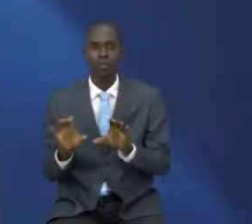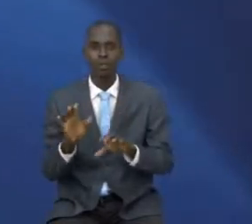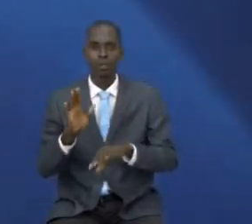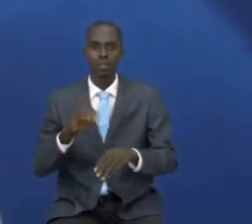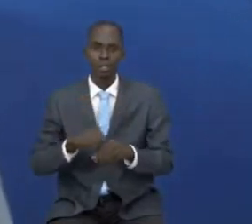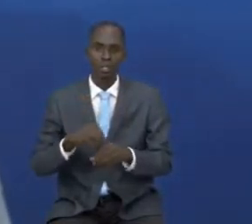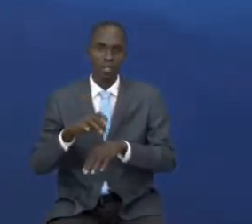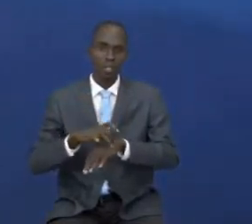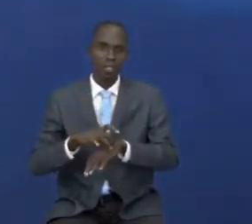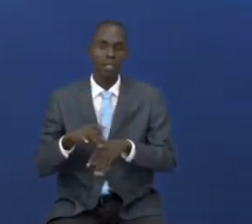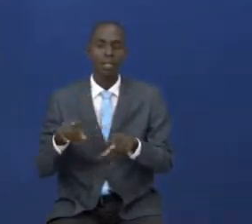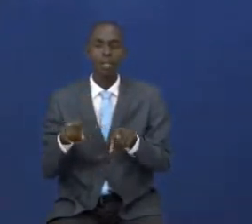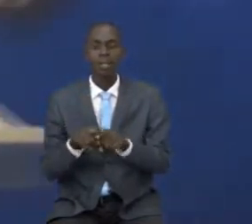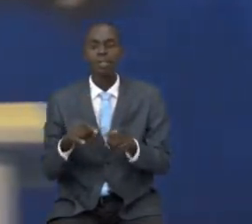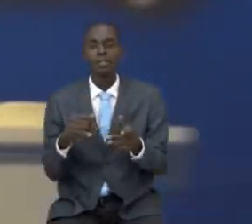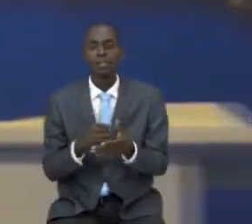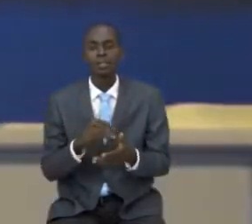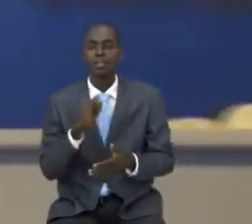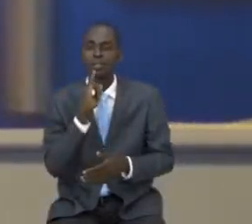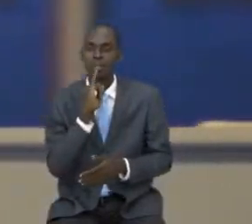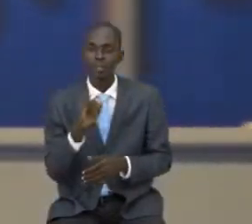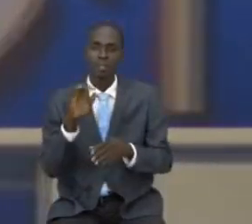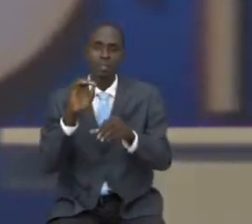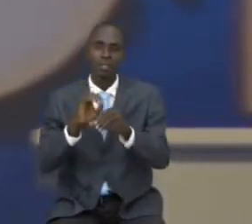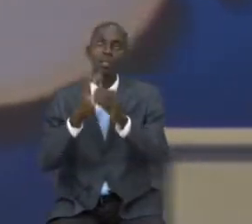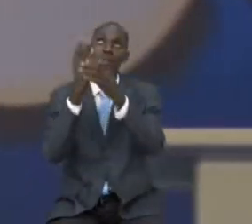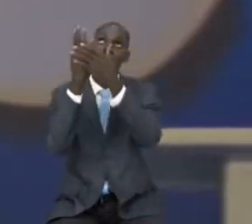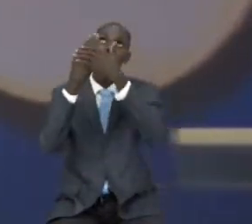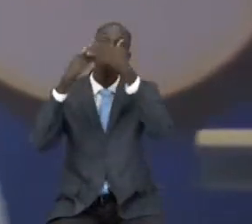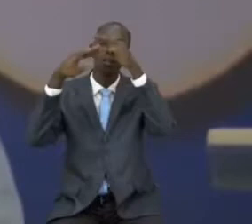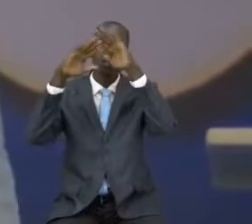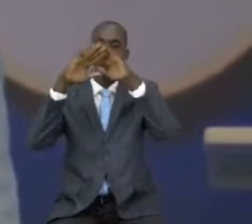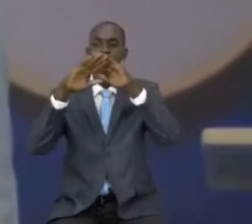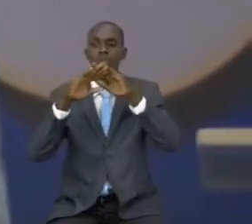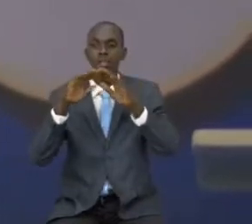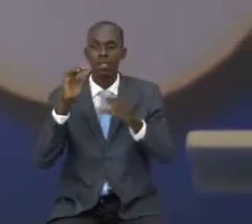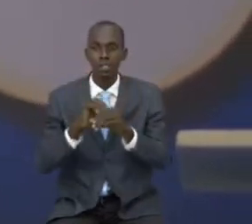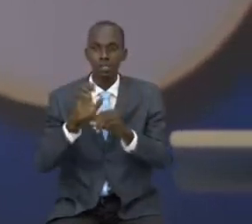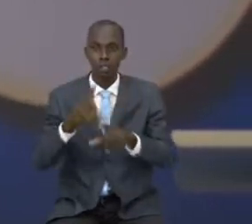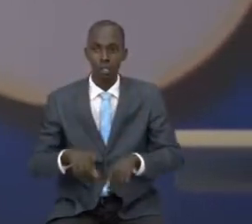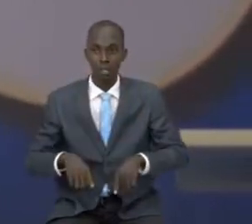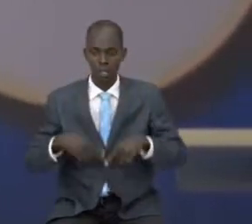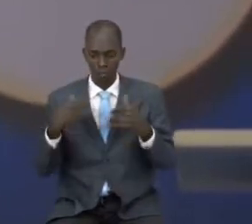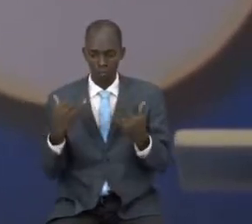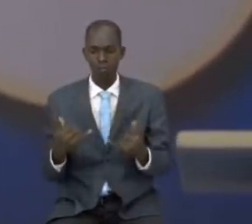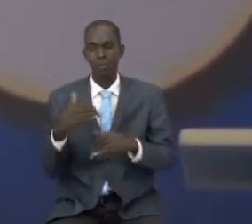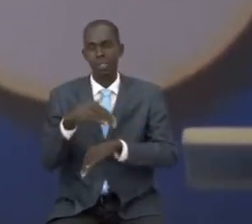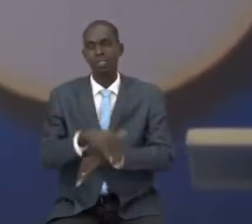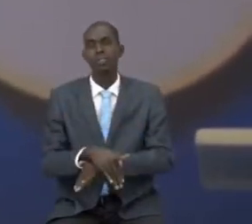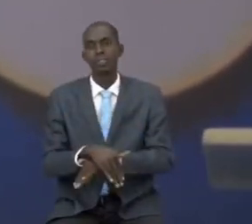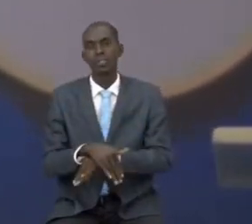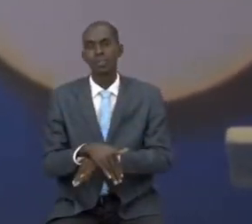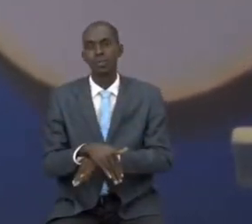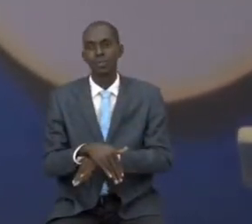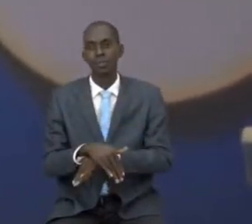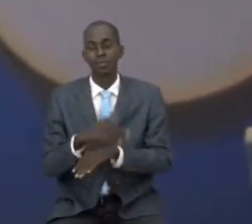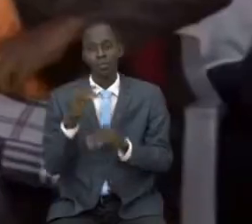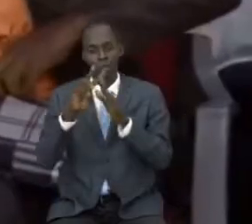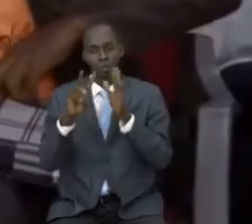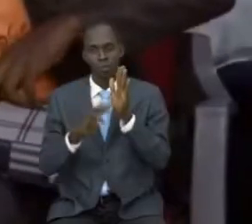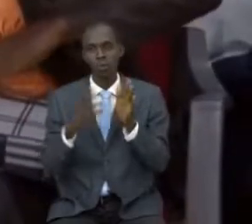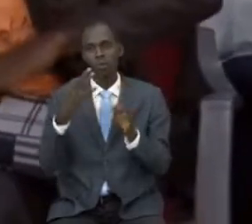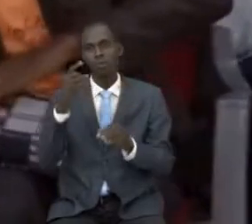it is in heaven. In your life tonight, the will of